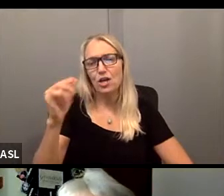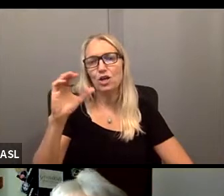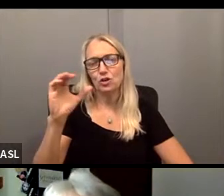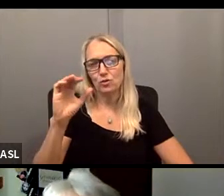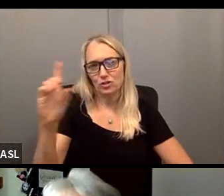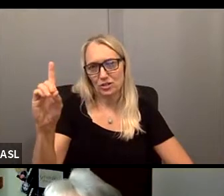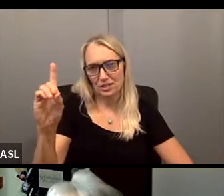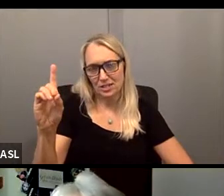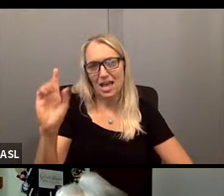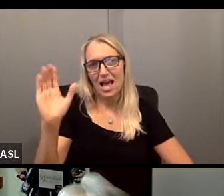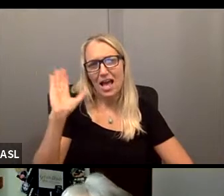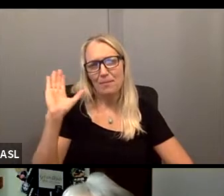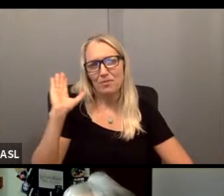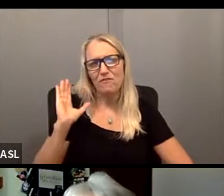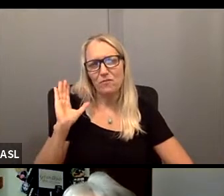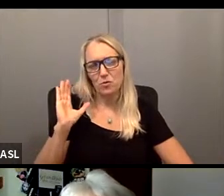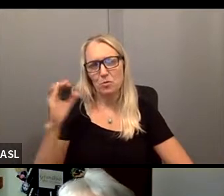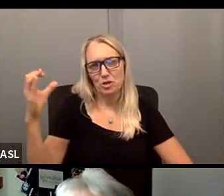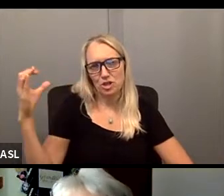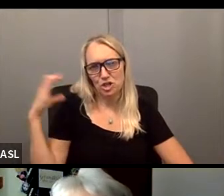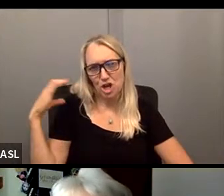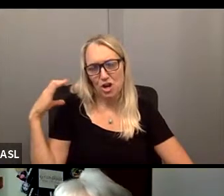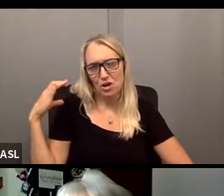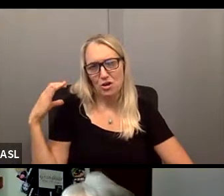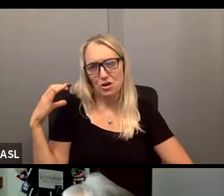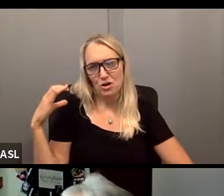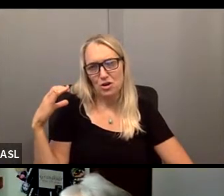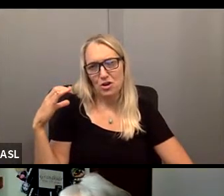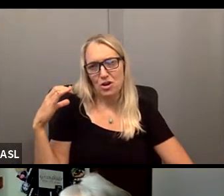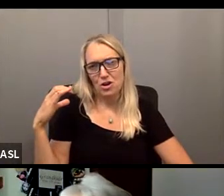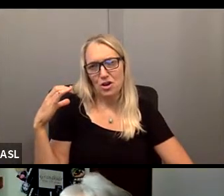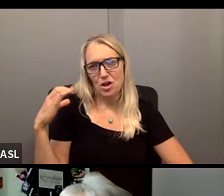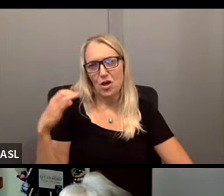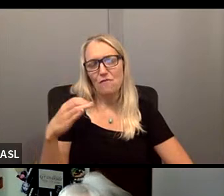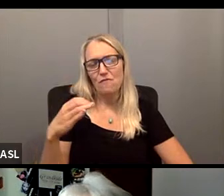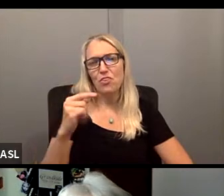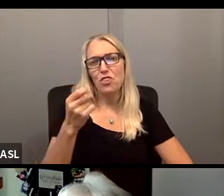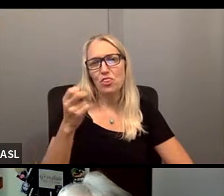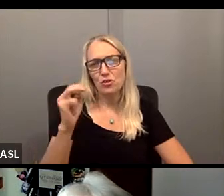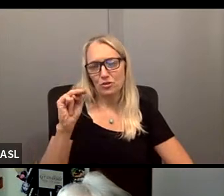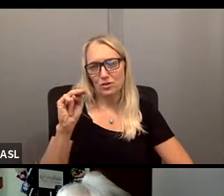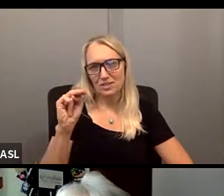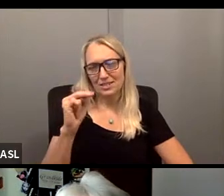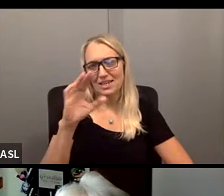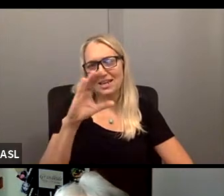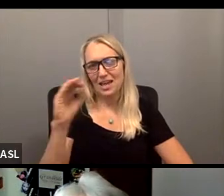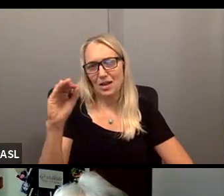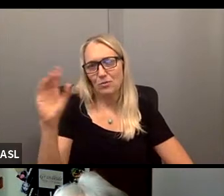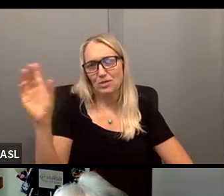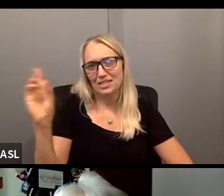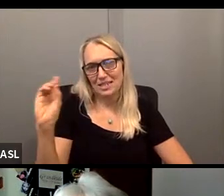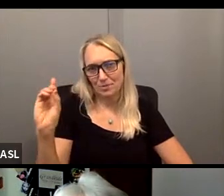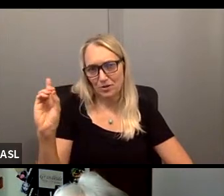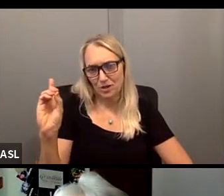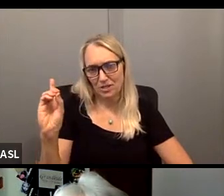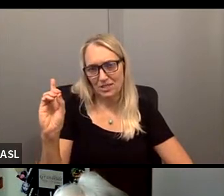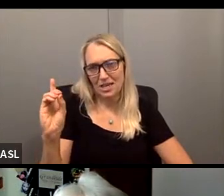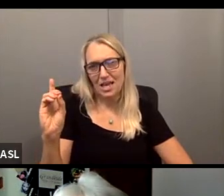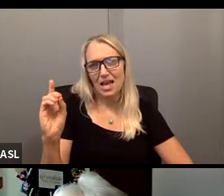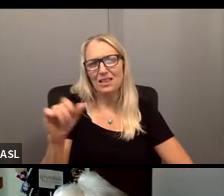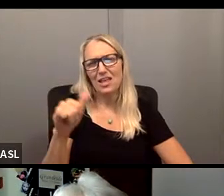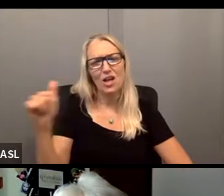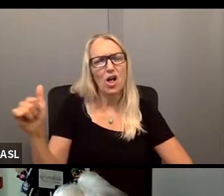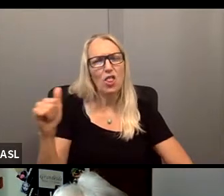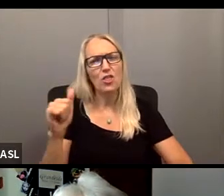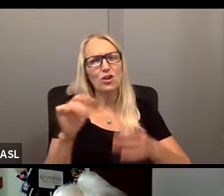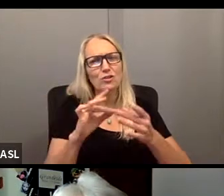the former chair of the Thurston County Democrats. And like a couple of prior speakers,